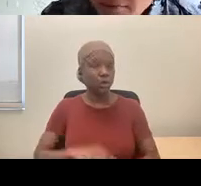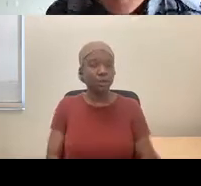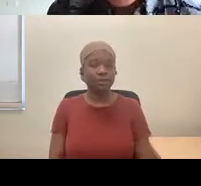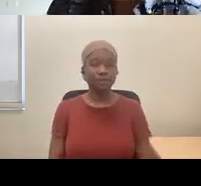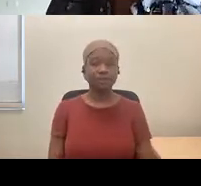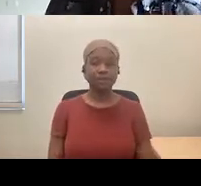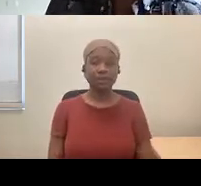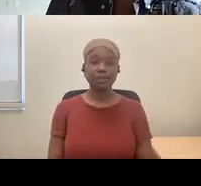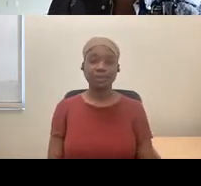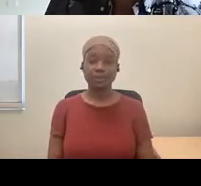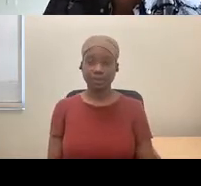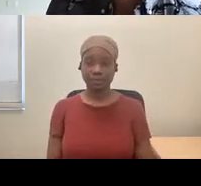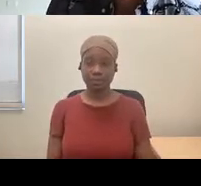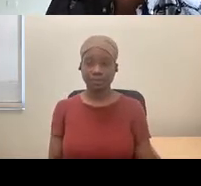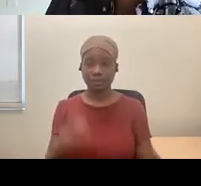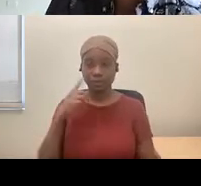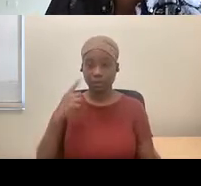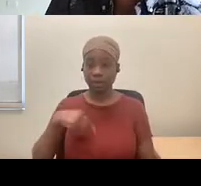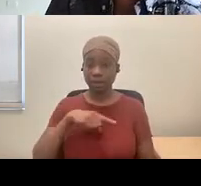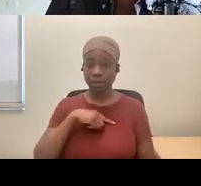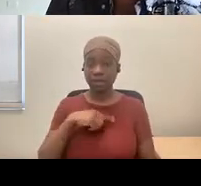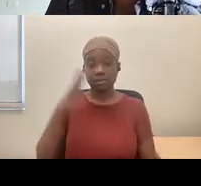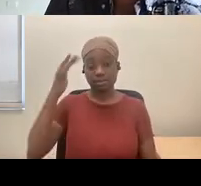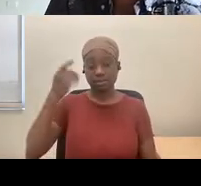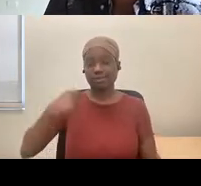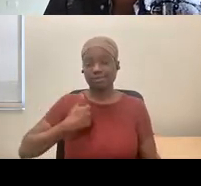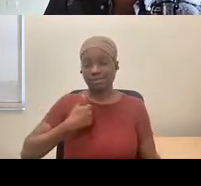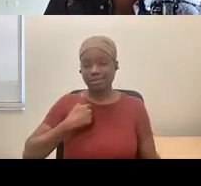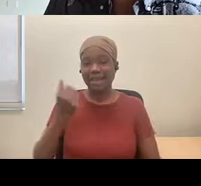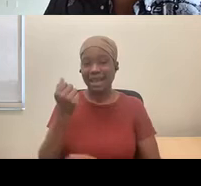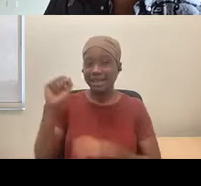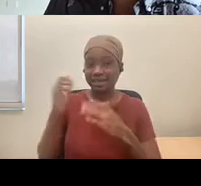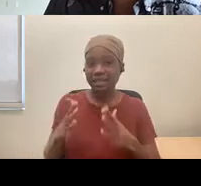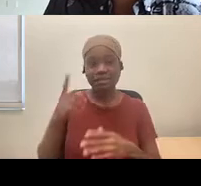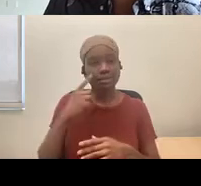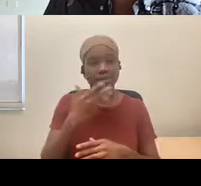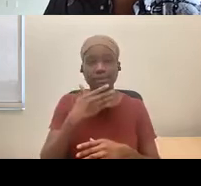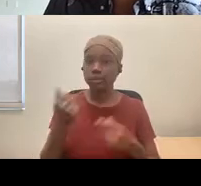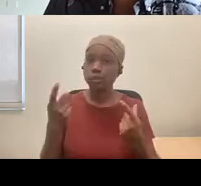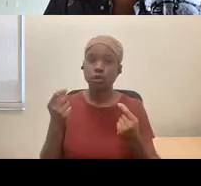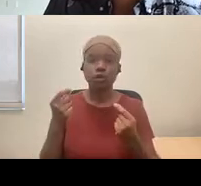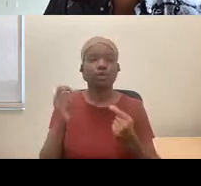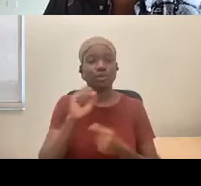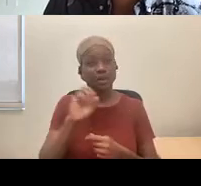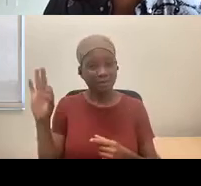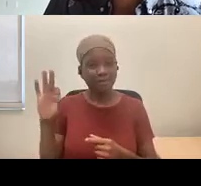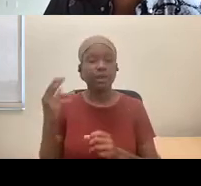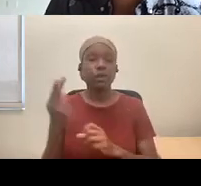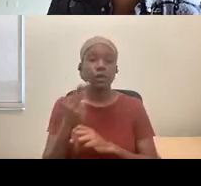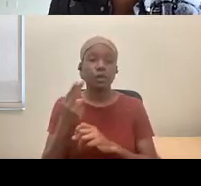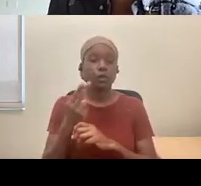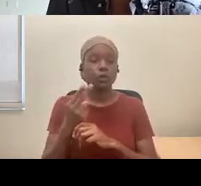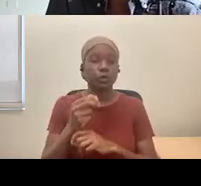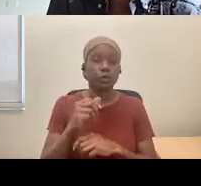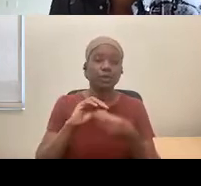But again, for us, since we are activists, I think we should just be in the practice of turning them off and using passphrases, and like Jackie was saying